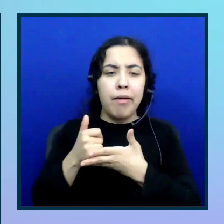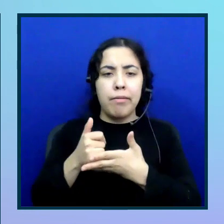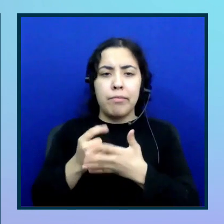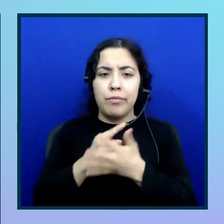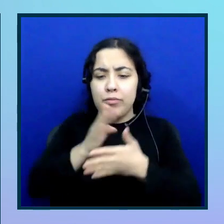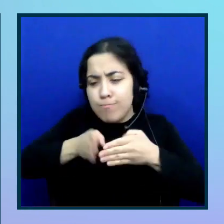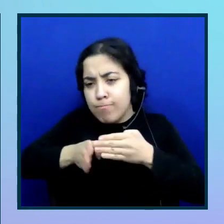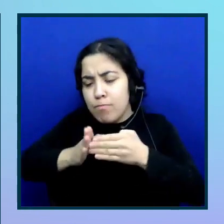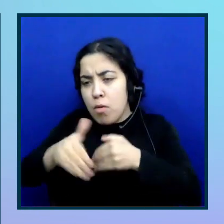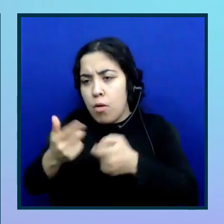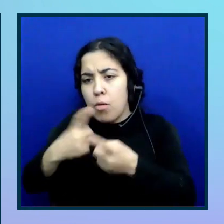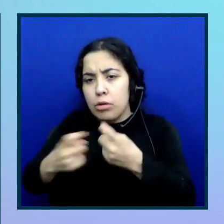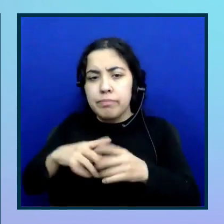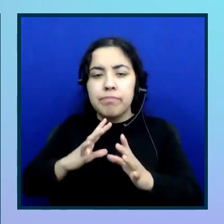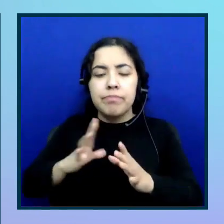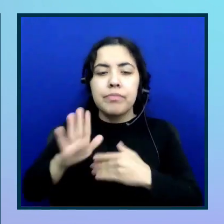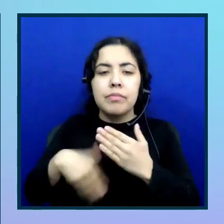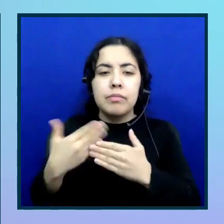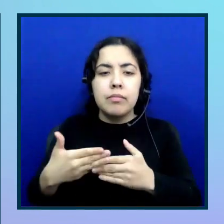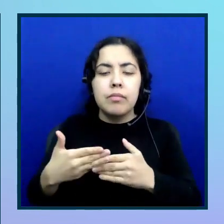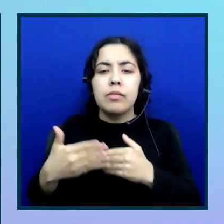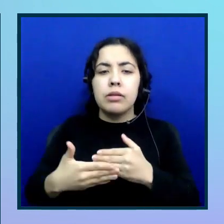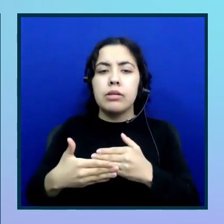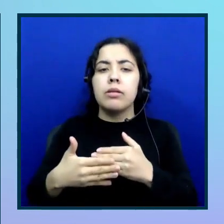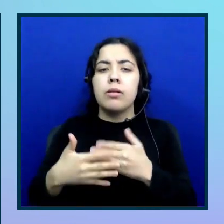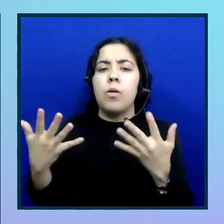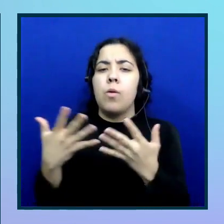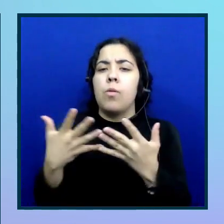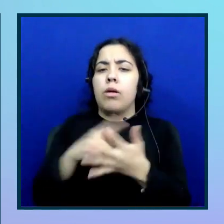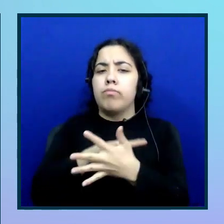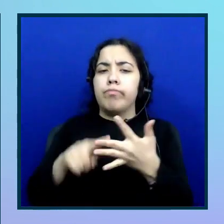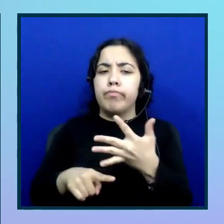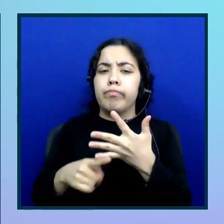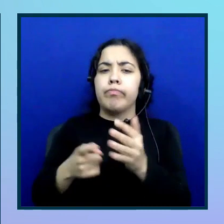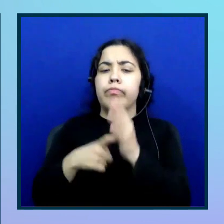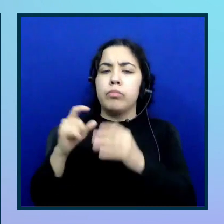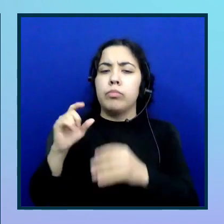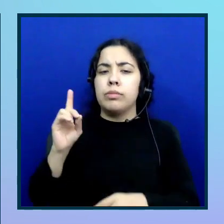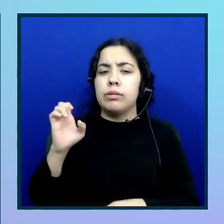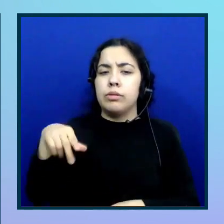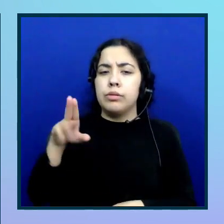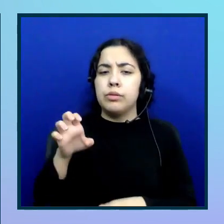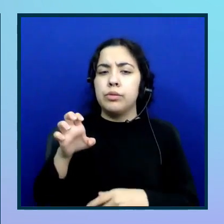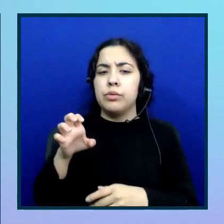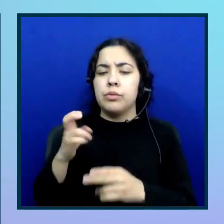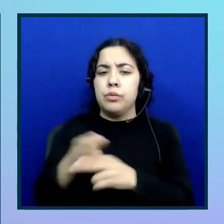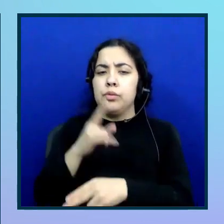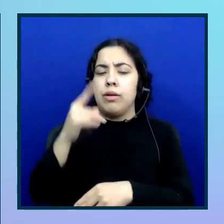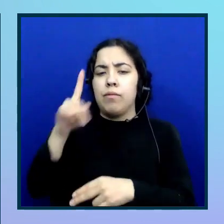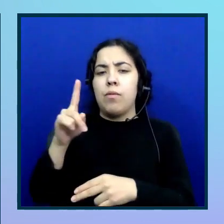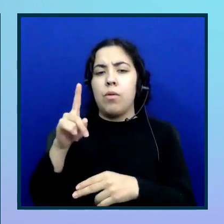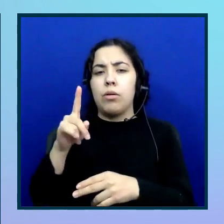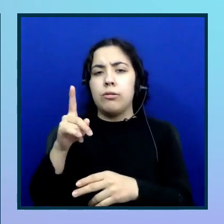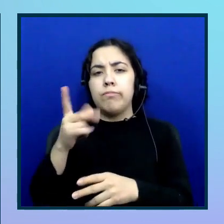questions here. So here's the next one. What criteria does Deque use to assign the priority or impact level of the issues found